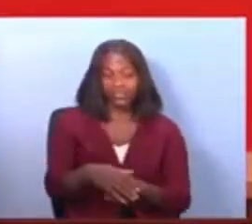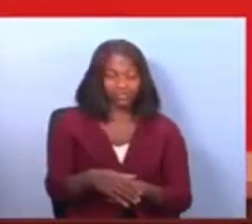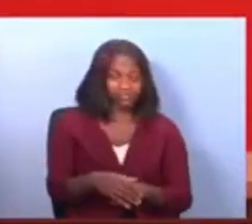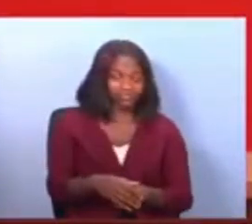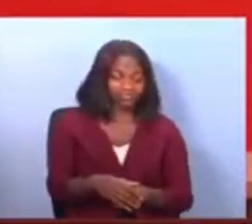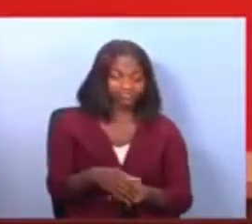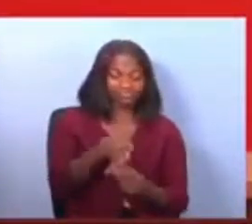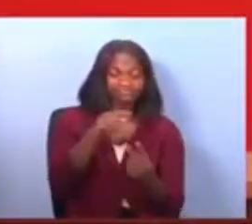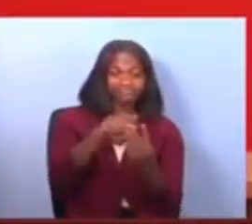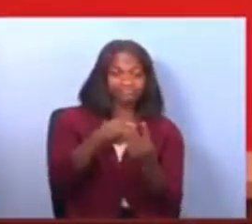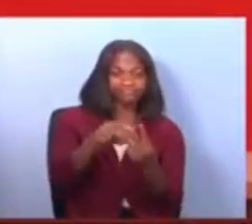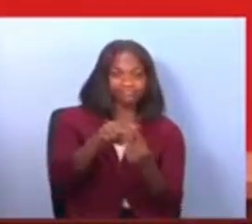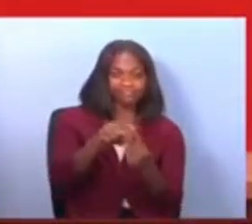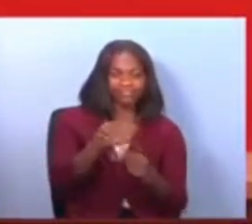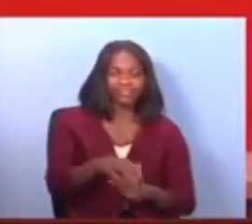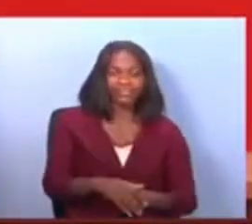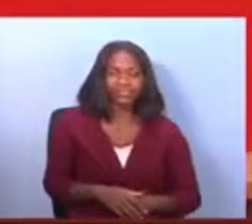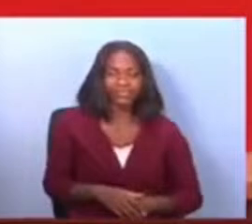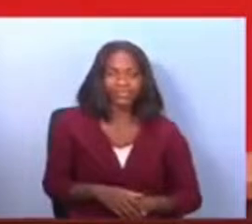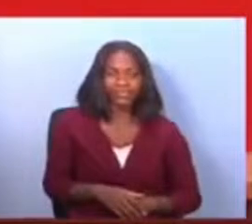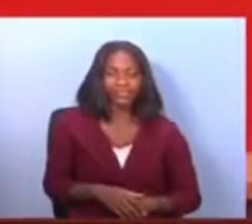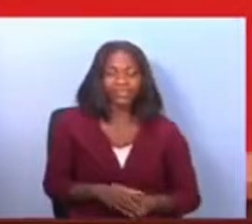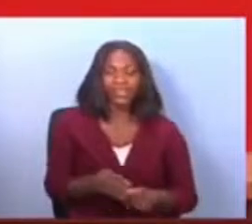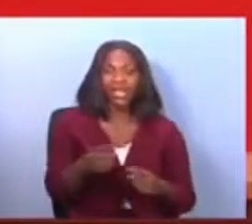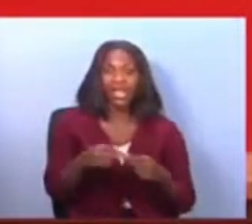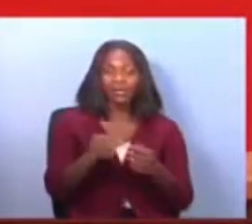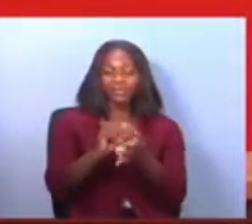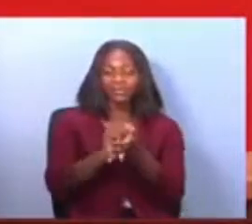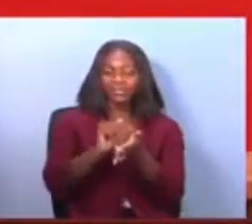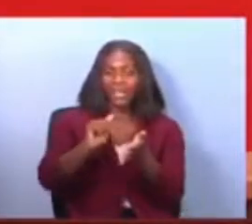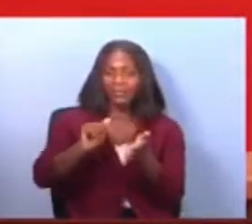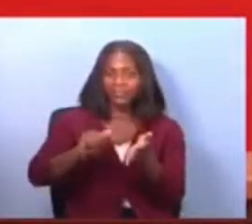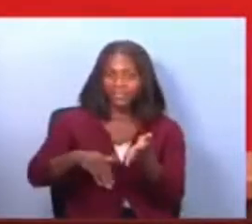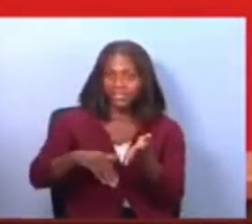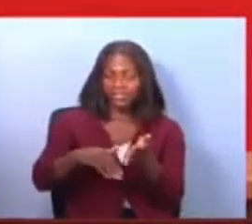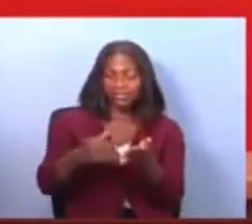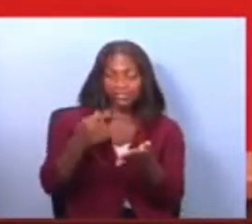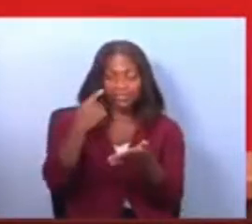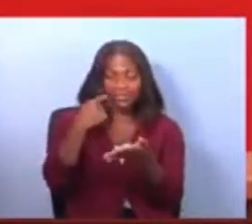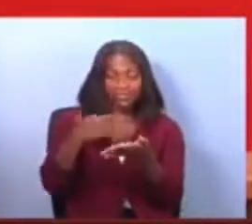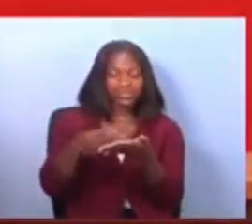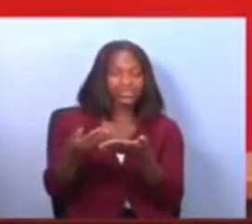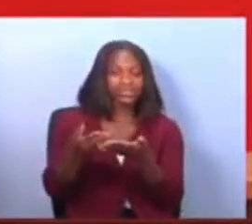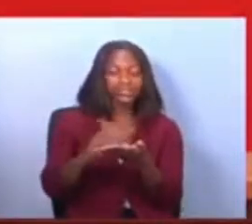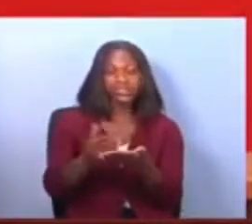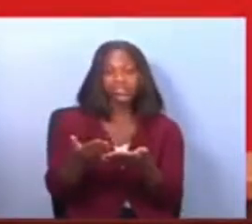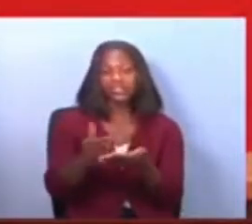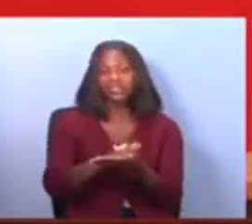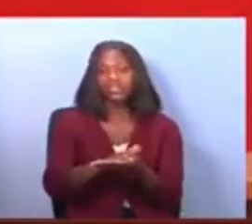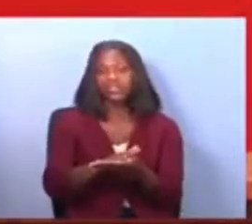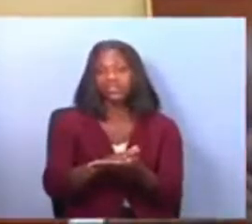with some omissions when it comes to page